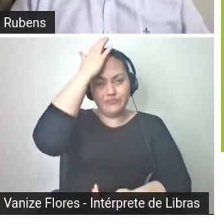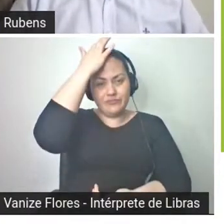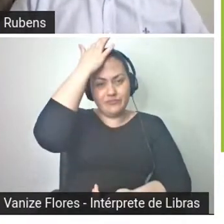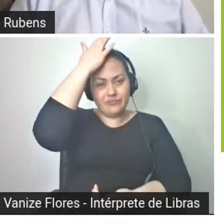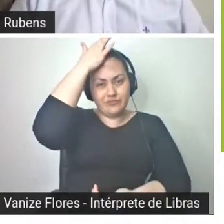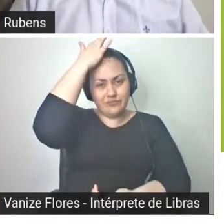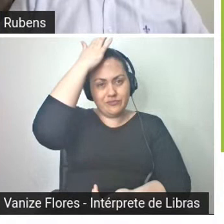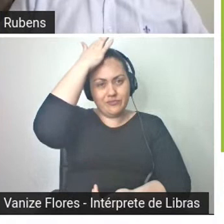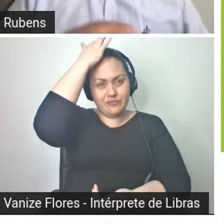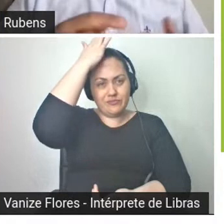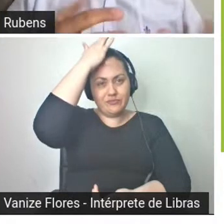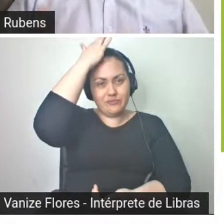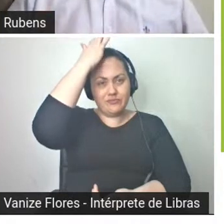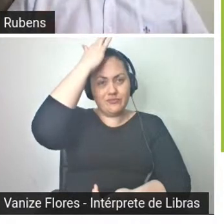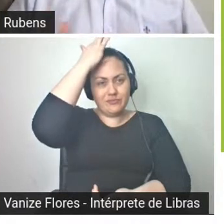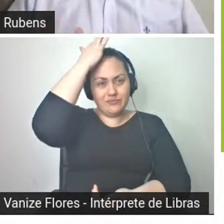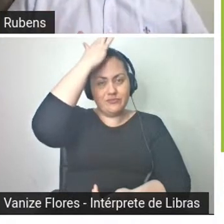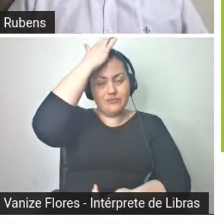5,570